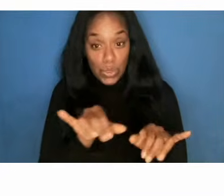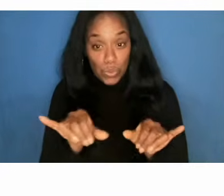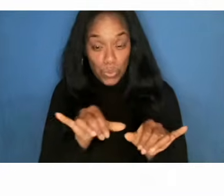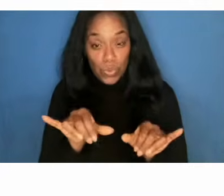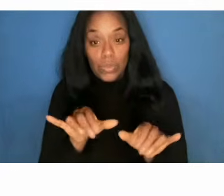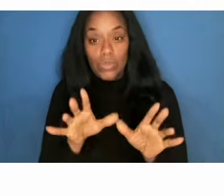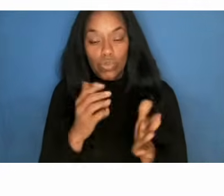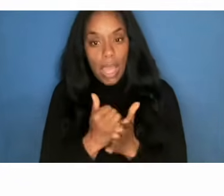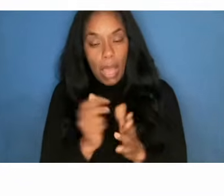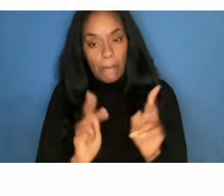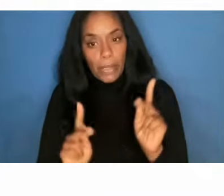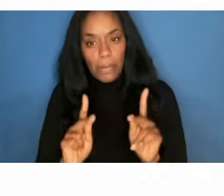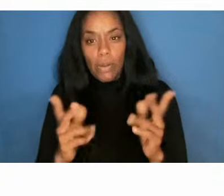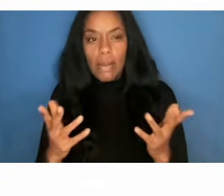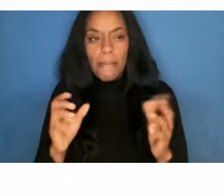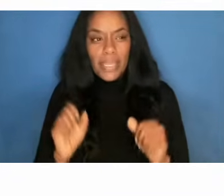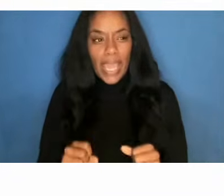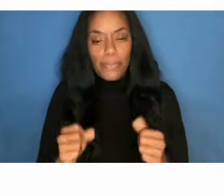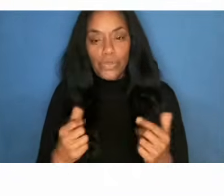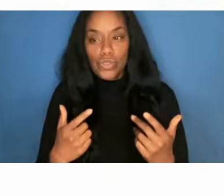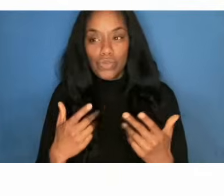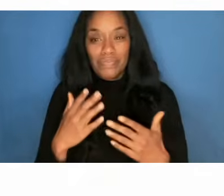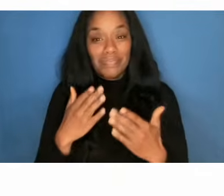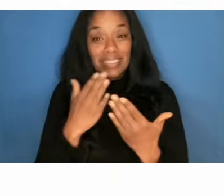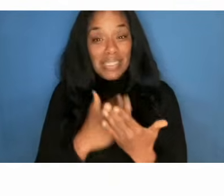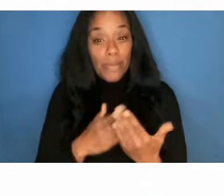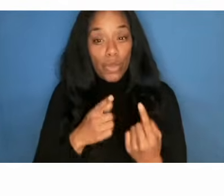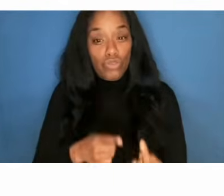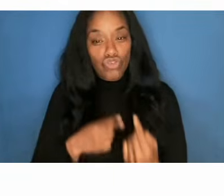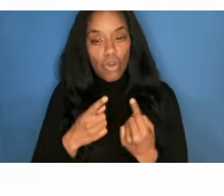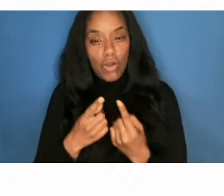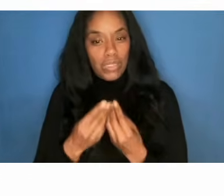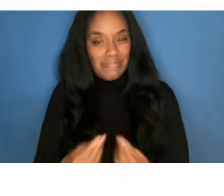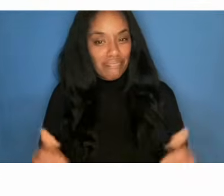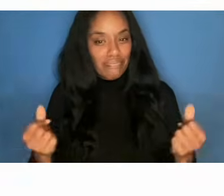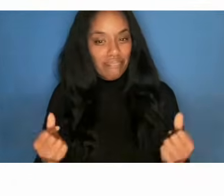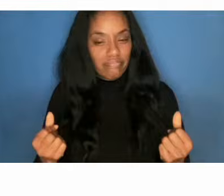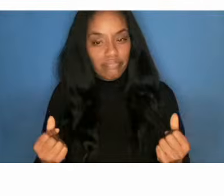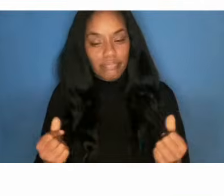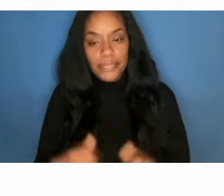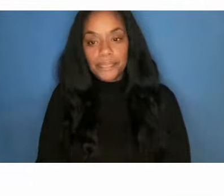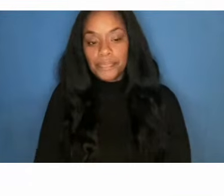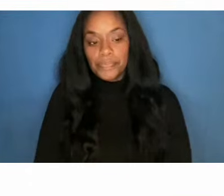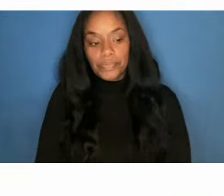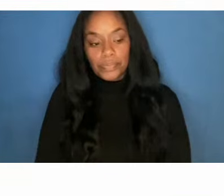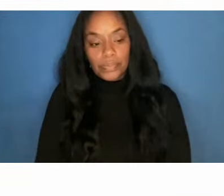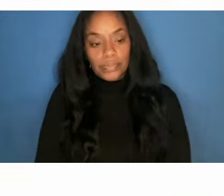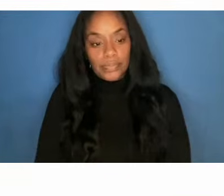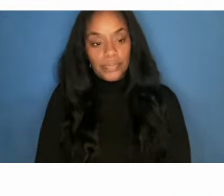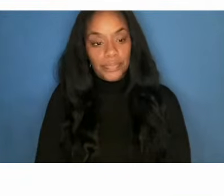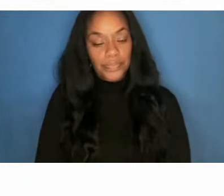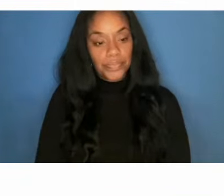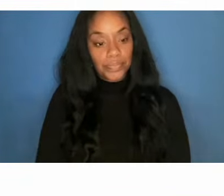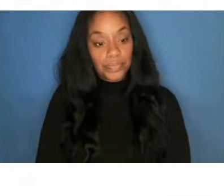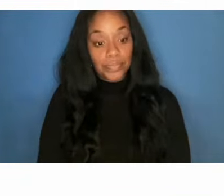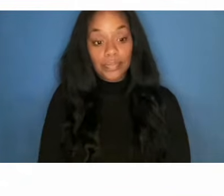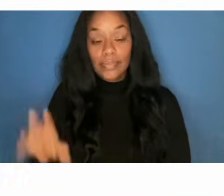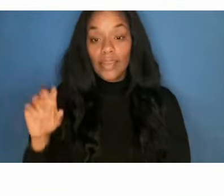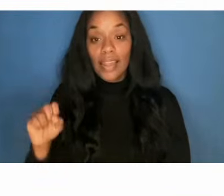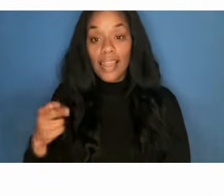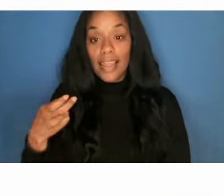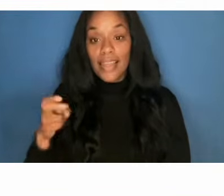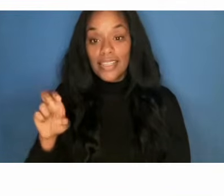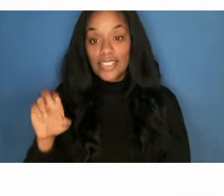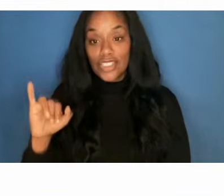to help people like overcome some of the struggles they might be facing. Um, but on another note, Sheila says